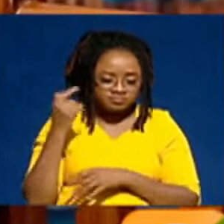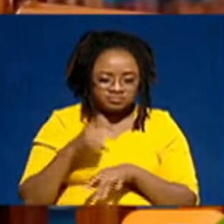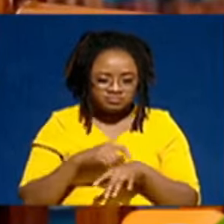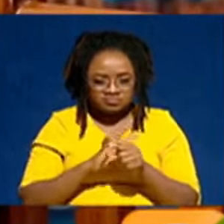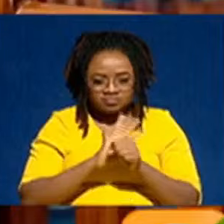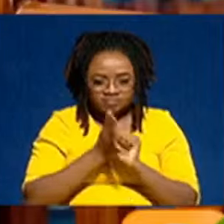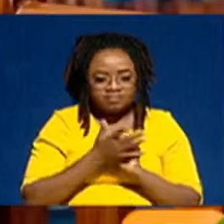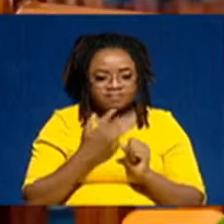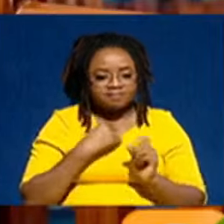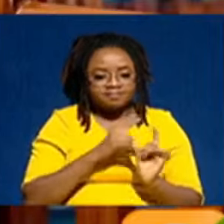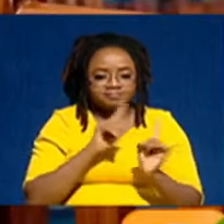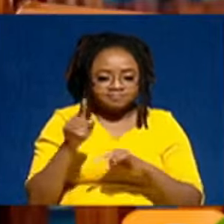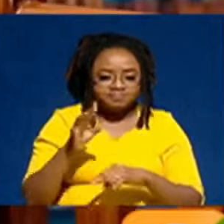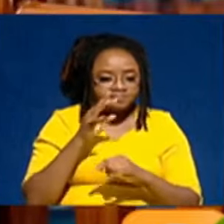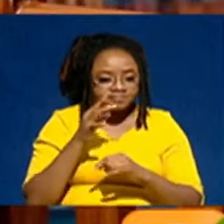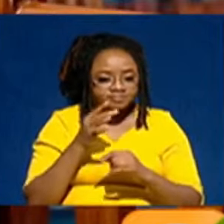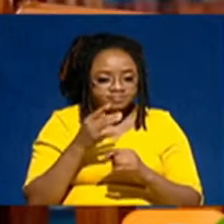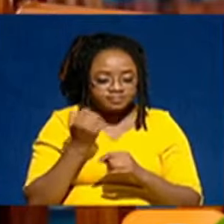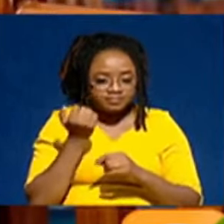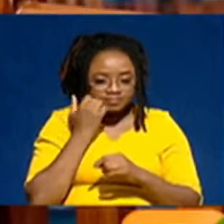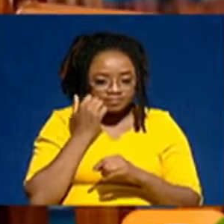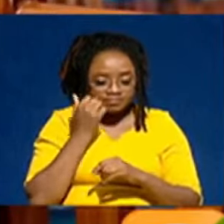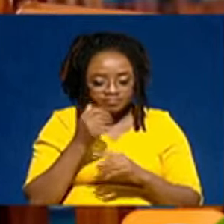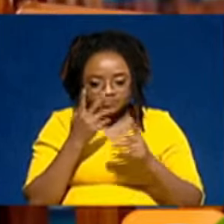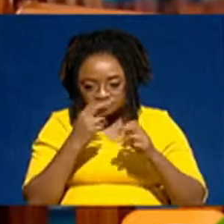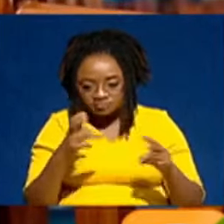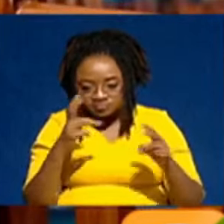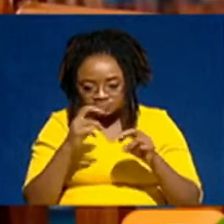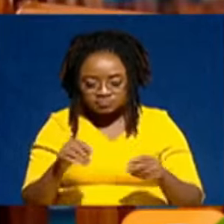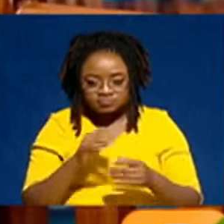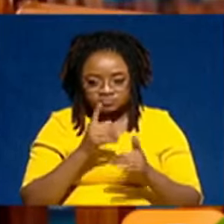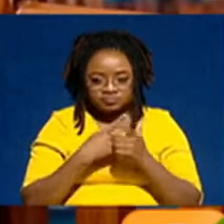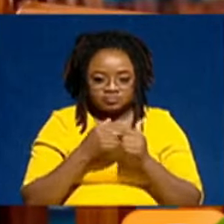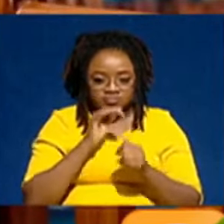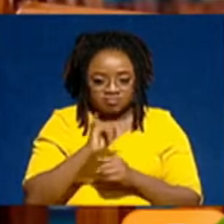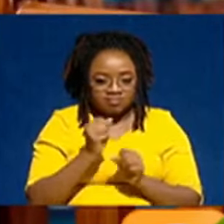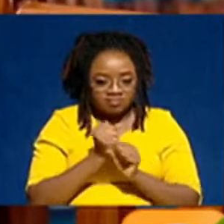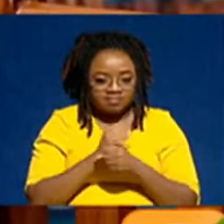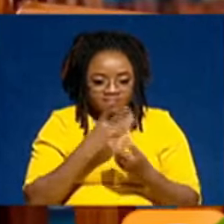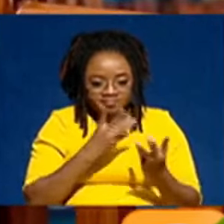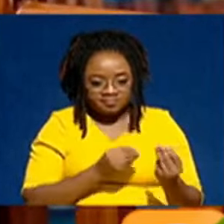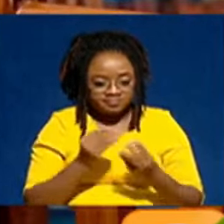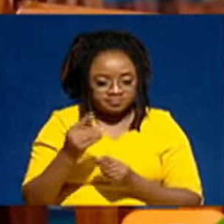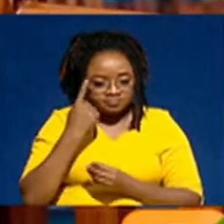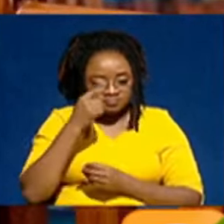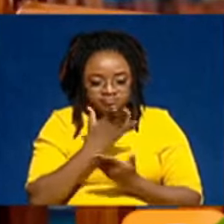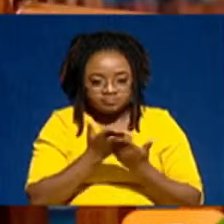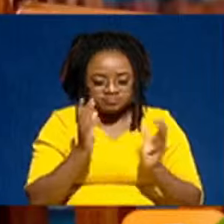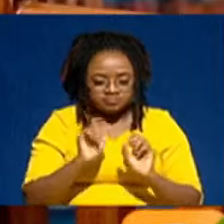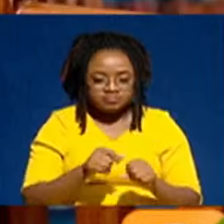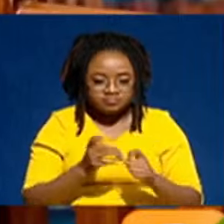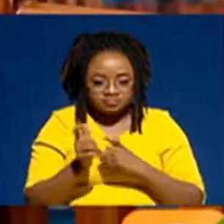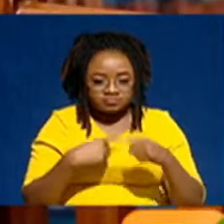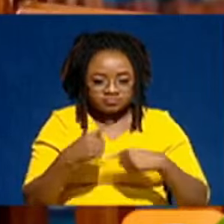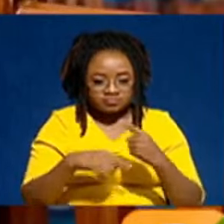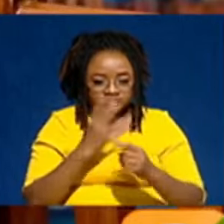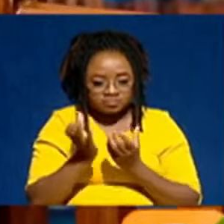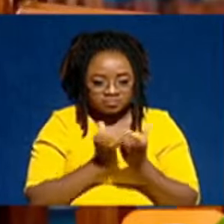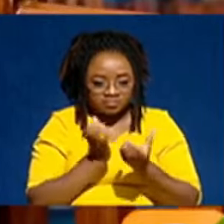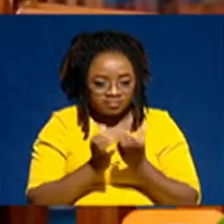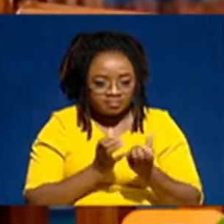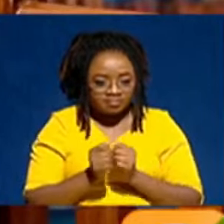And so with this mode of virtual working, then it makes it easier for them to be able to, run their businesses. A lot of them are self-employed, so they do